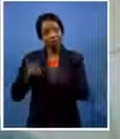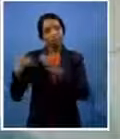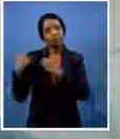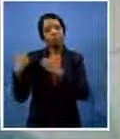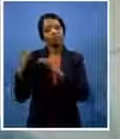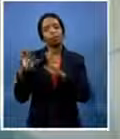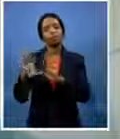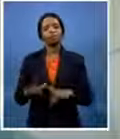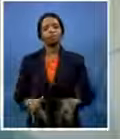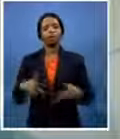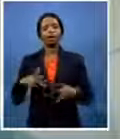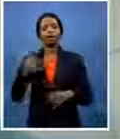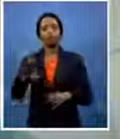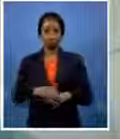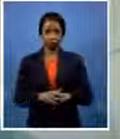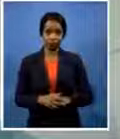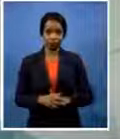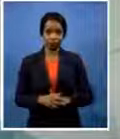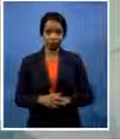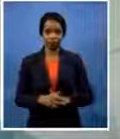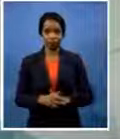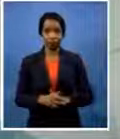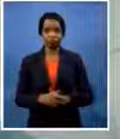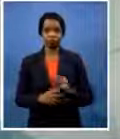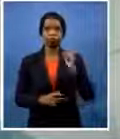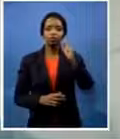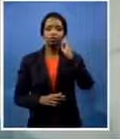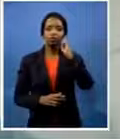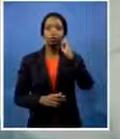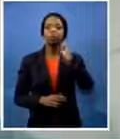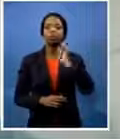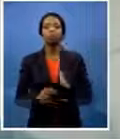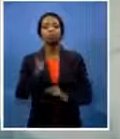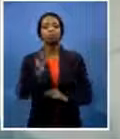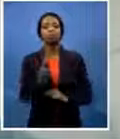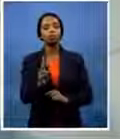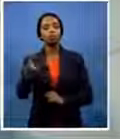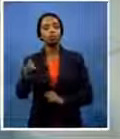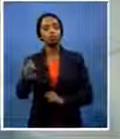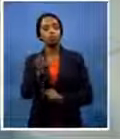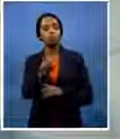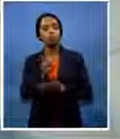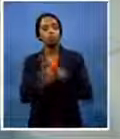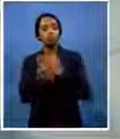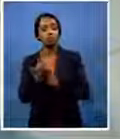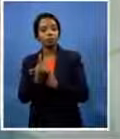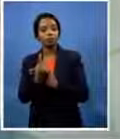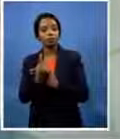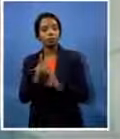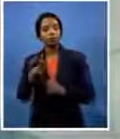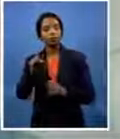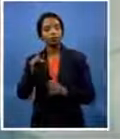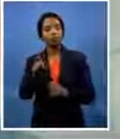I think the worst scenario, I'm sorry to move on a bit to the opening of the economy question, is